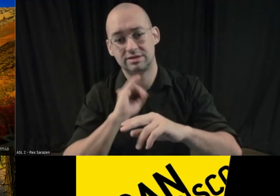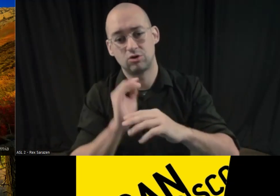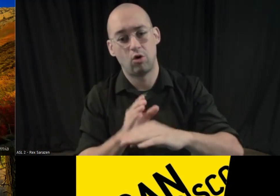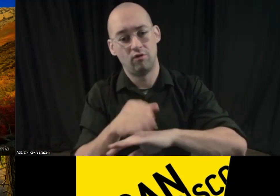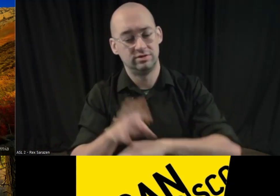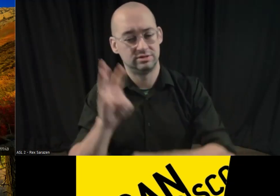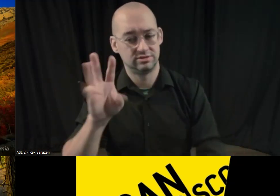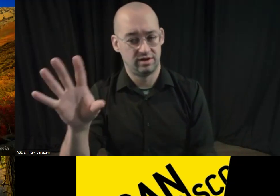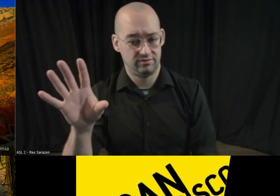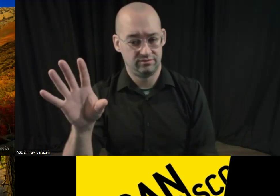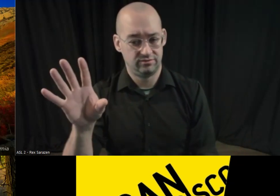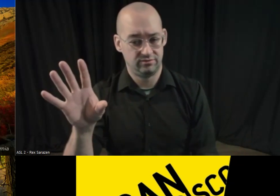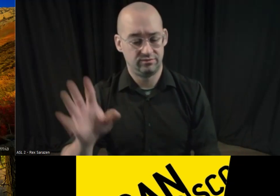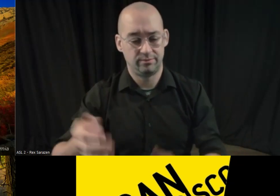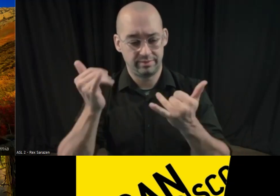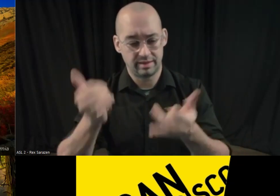65.